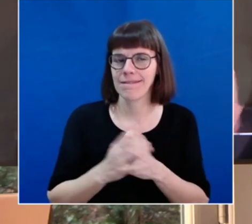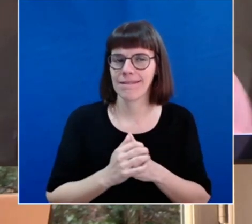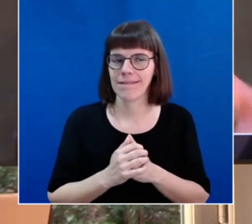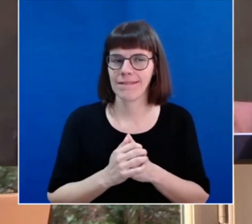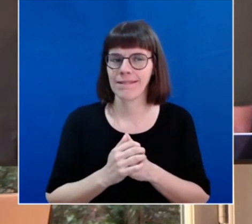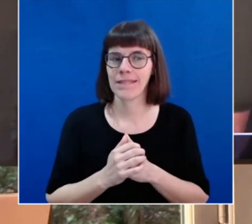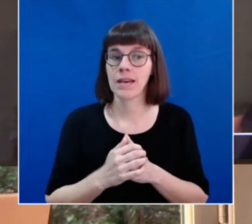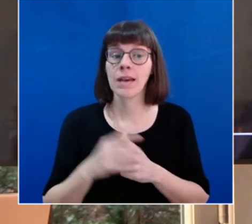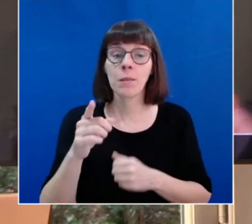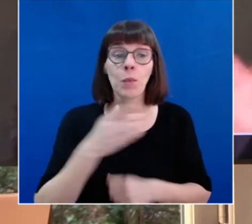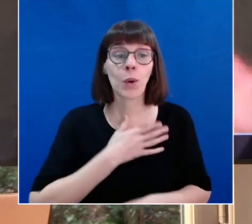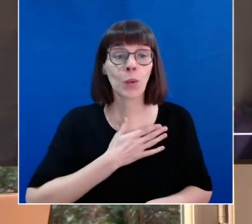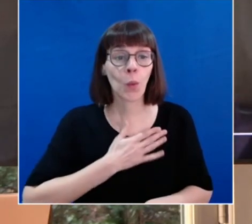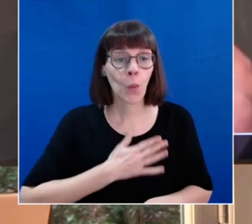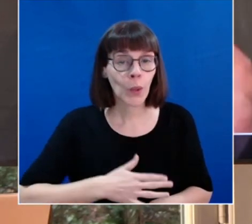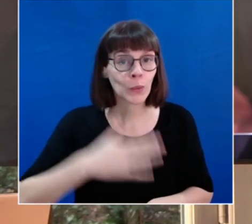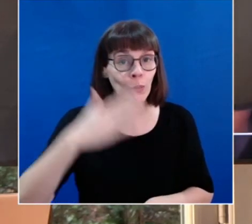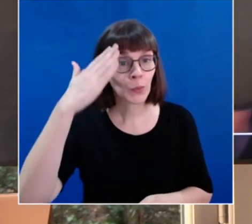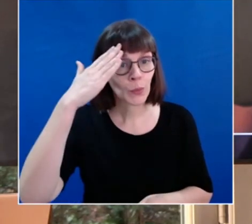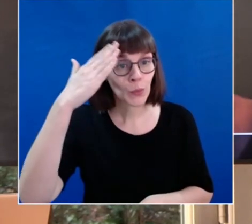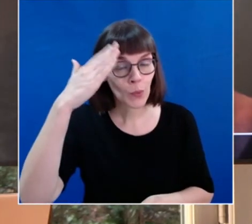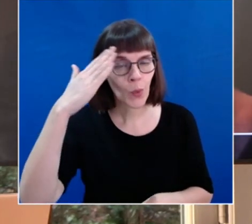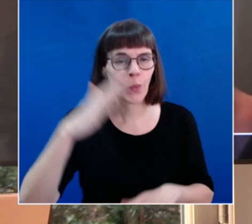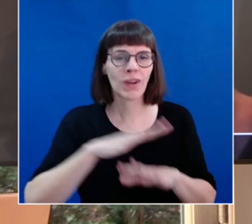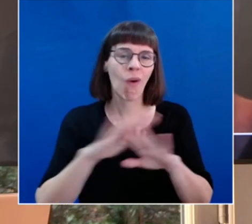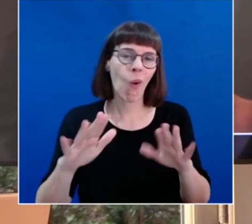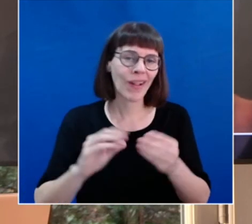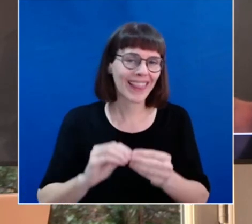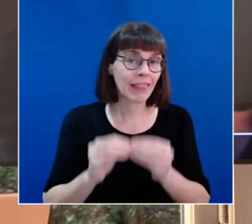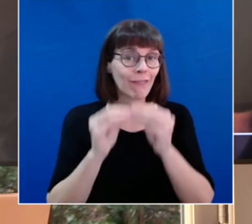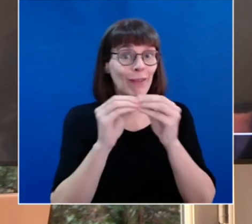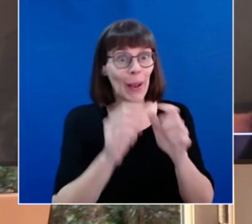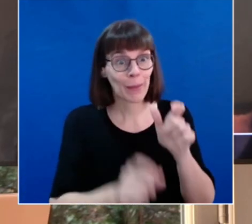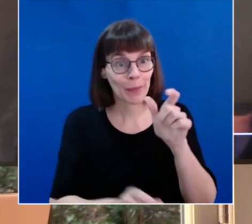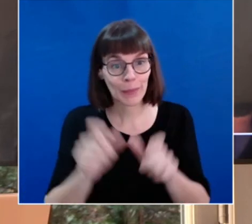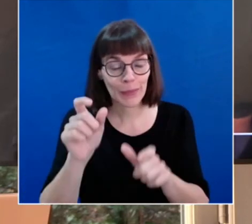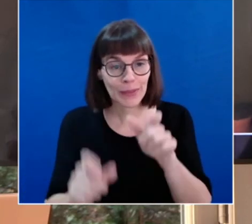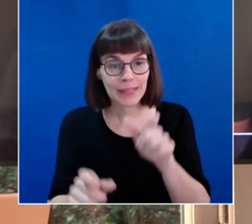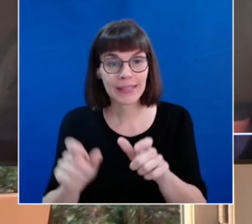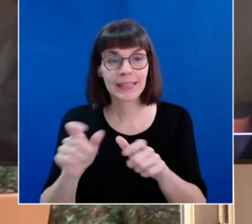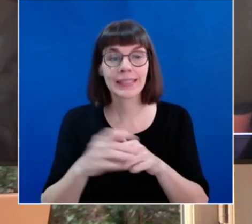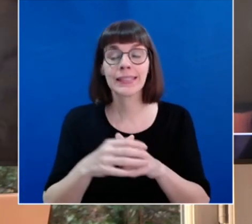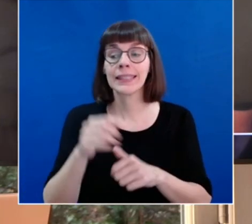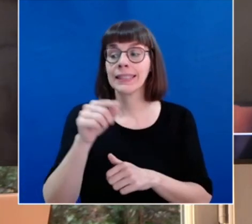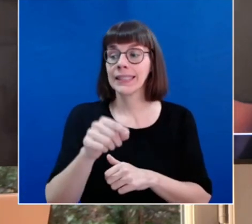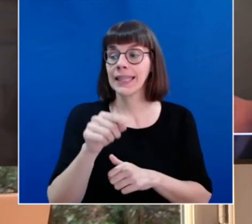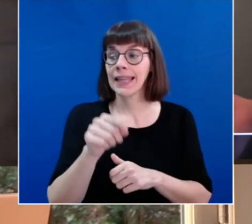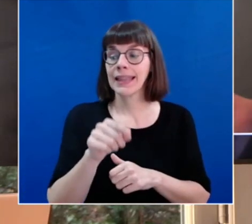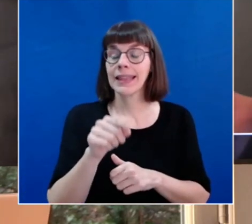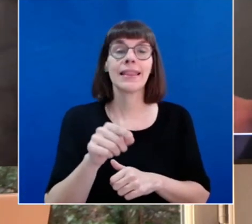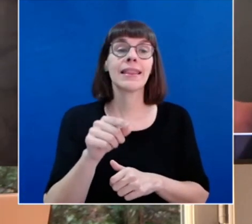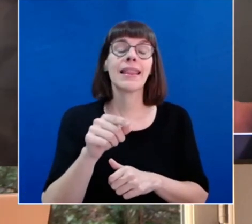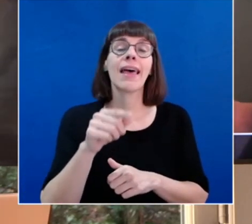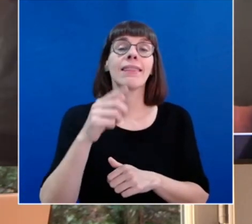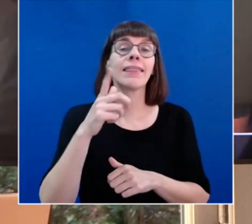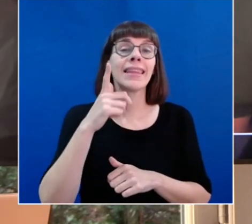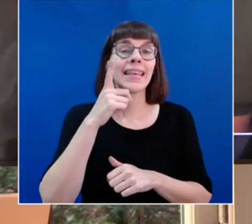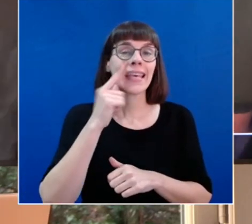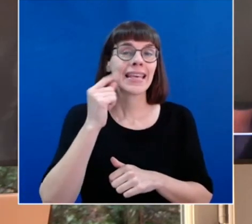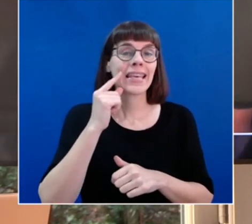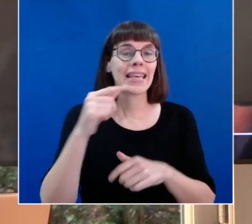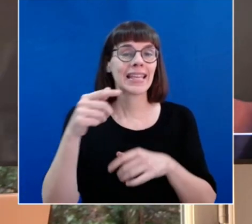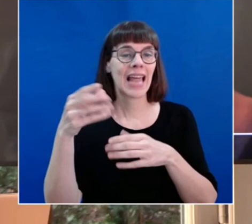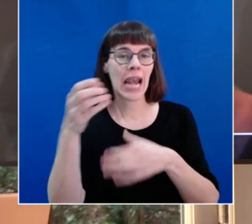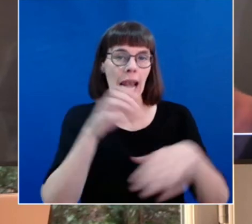know as well, I mean, let's be honest, we are all developers. GitLab is using PA11Y built